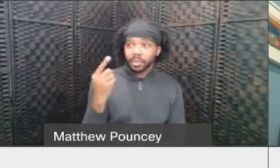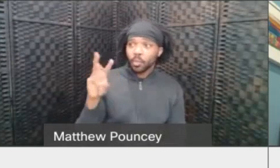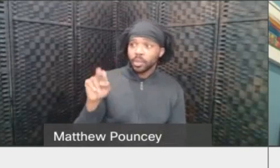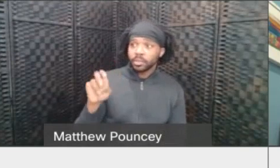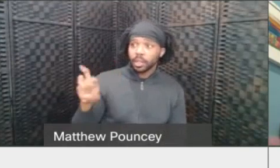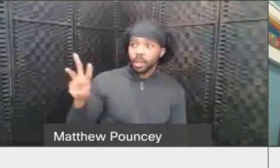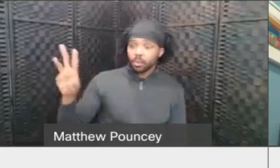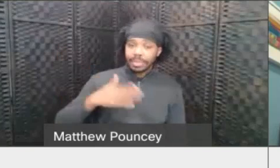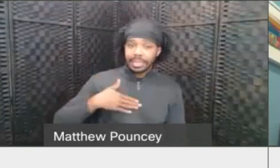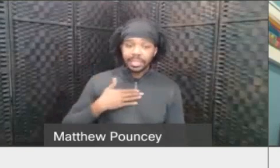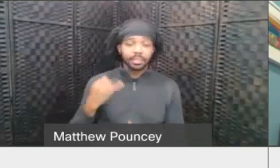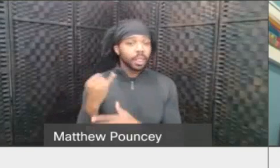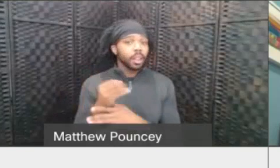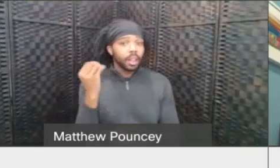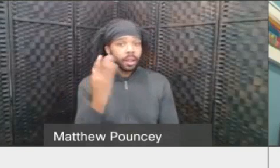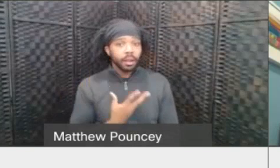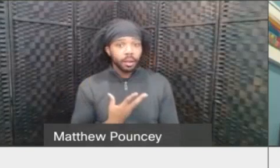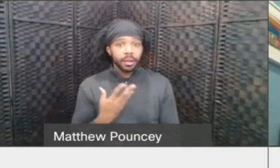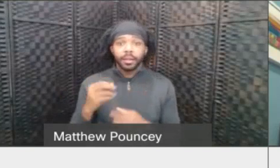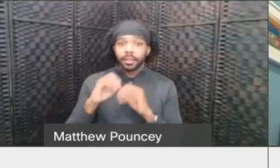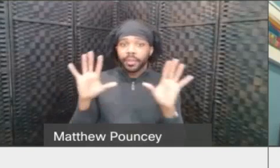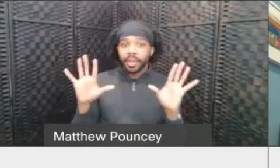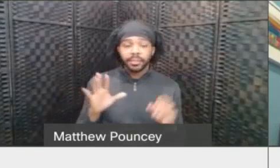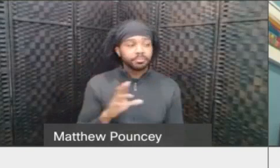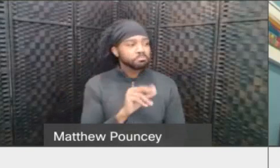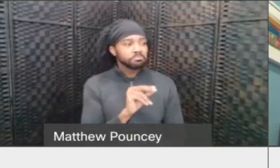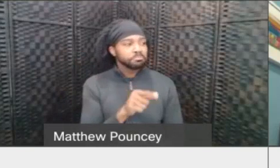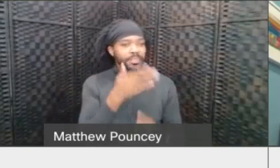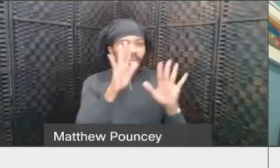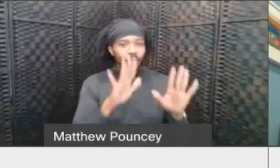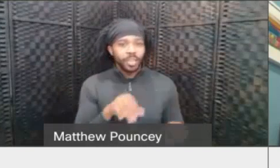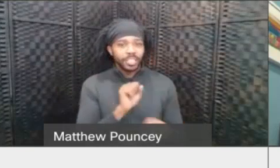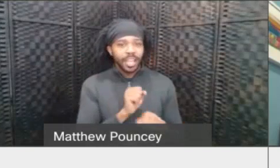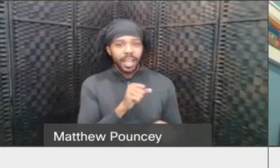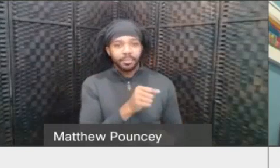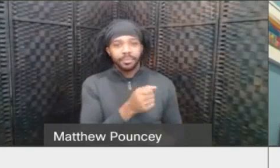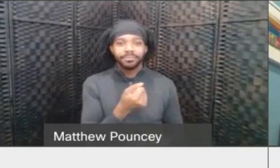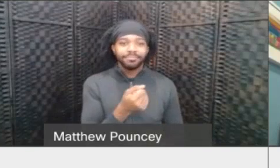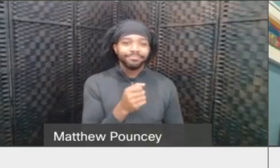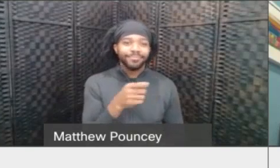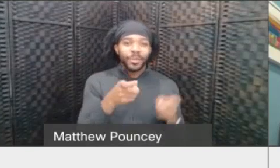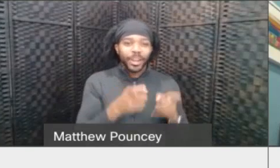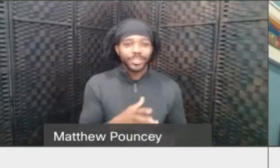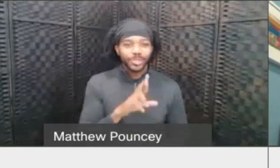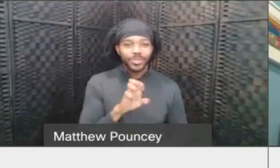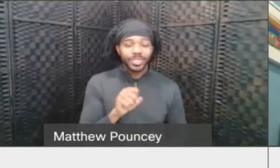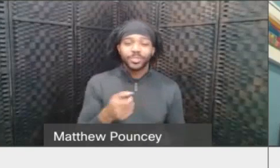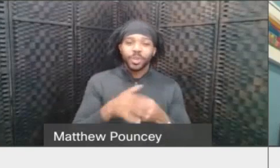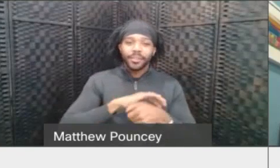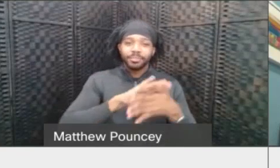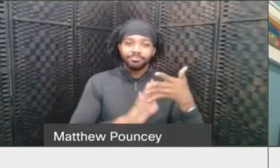and clarify. You did an excellent job, Director Reese. You covered it all. Thanks. Thank